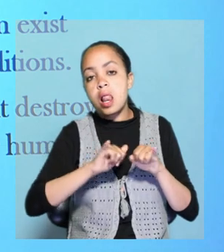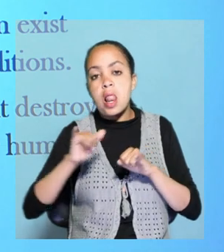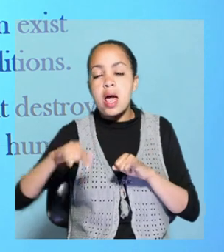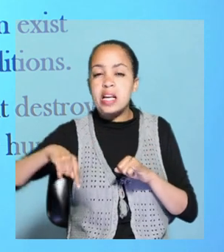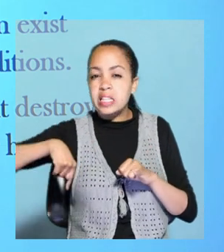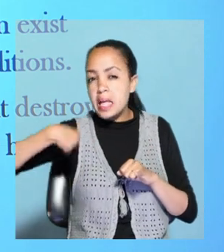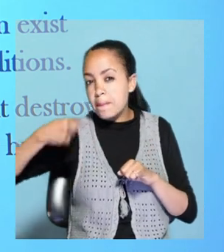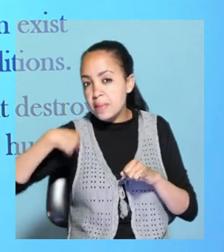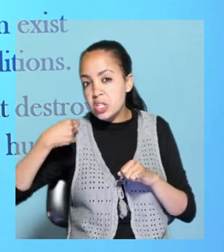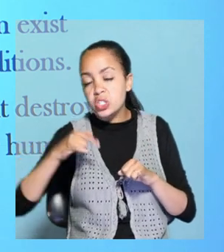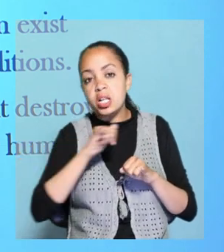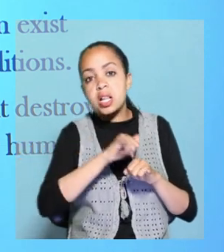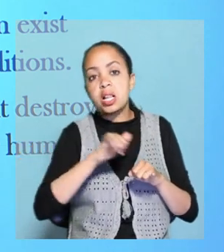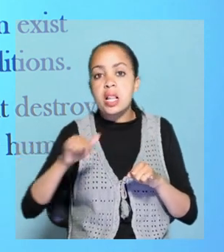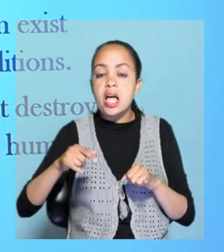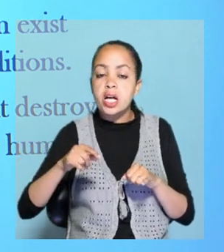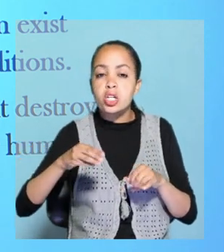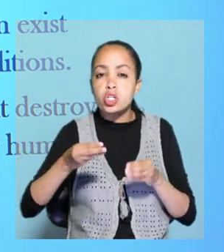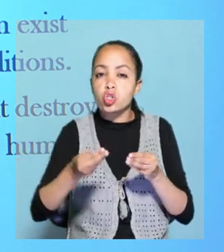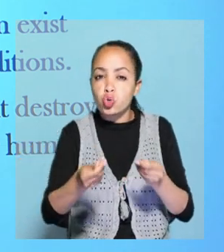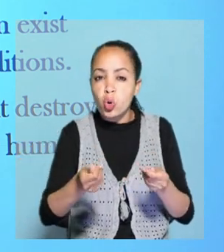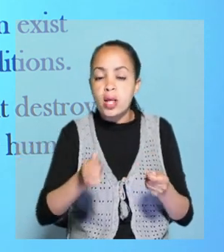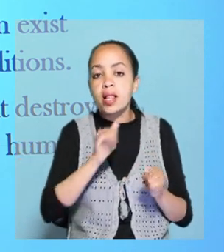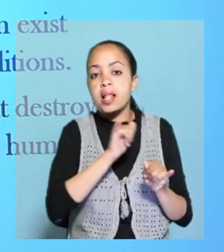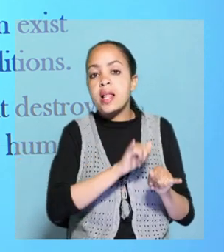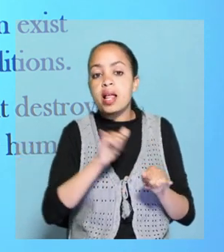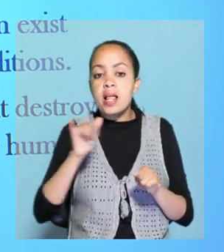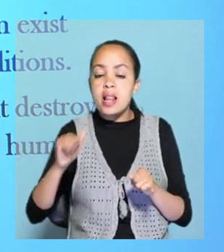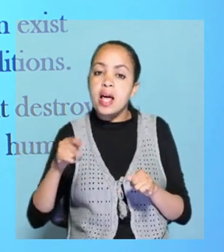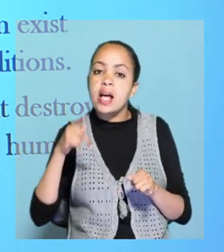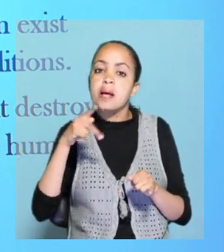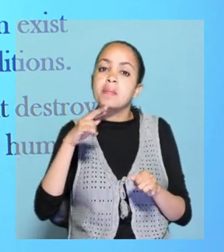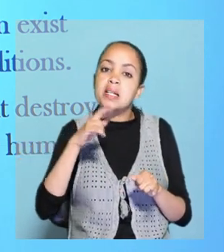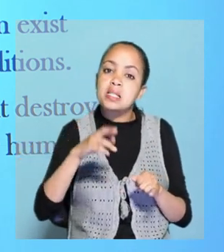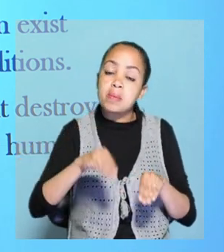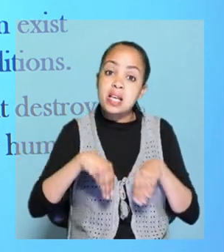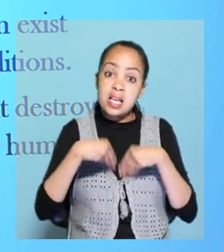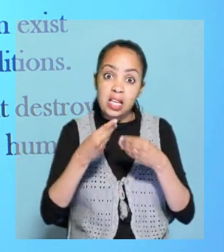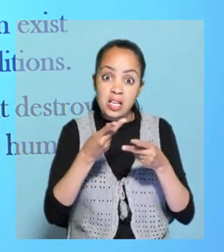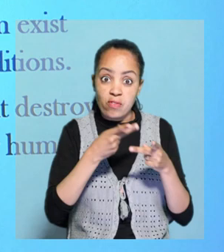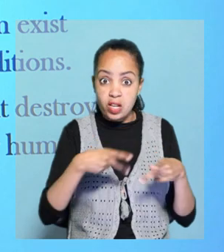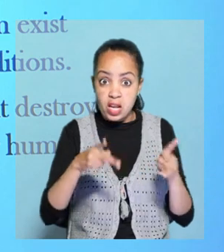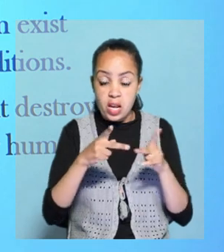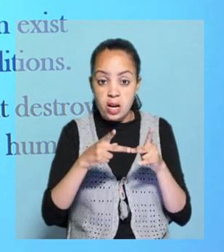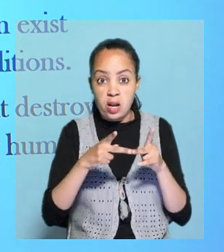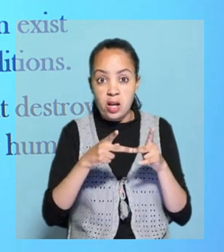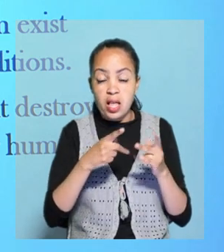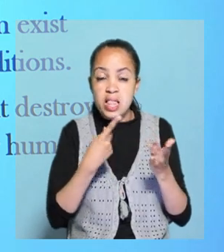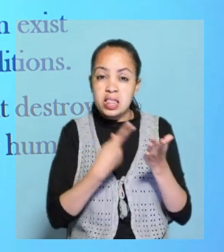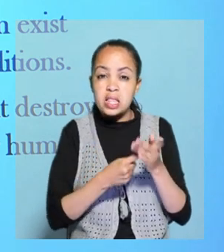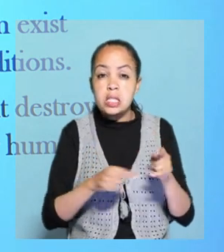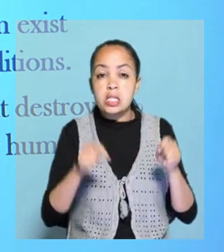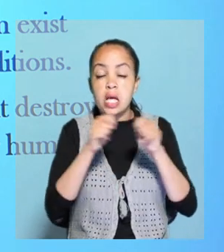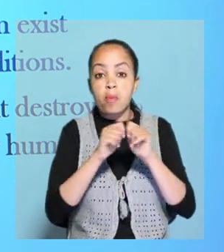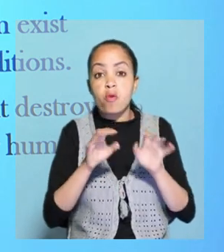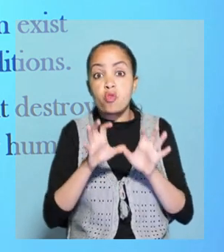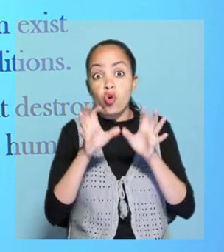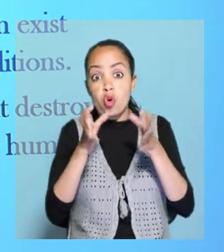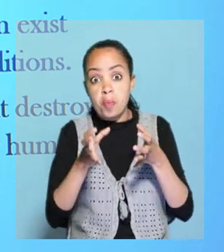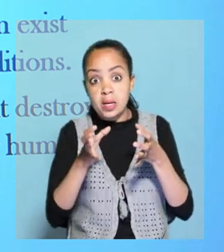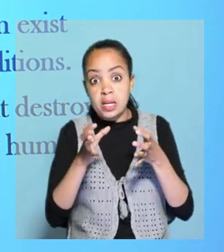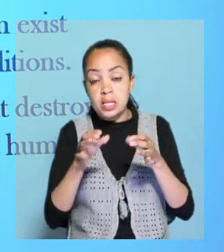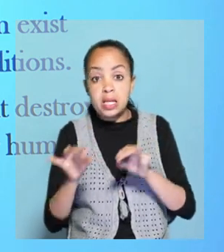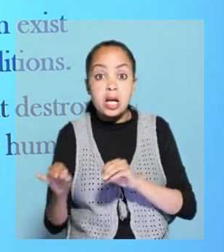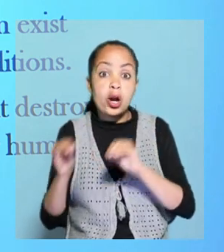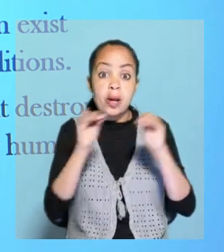factor like soil depths, factor like precipitation of a given area. This type of community never